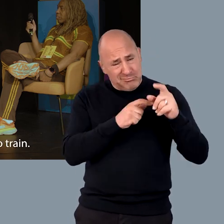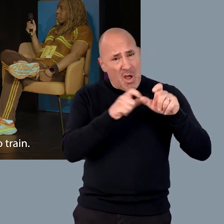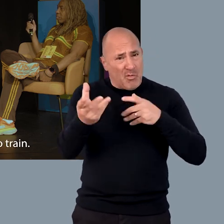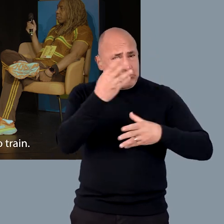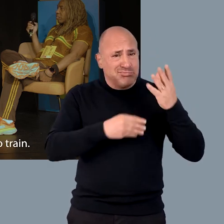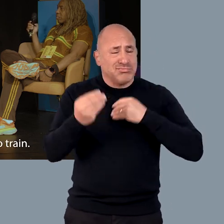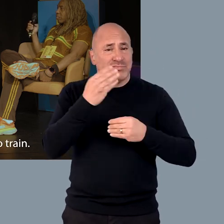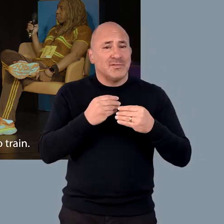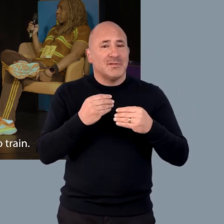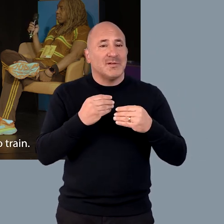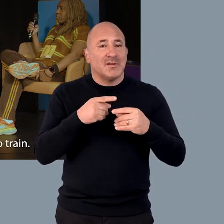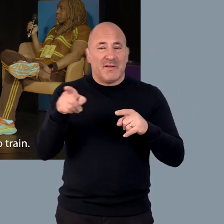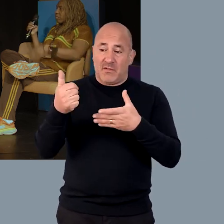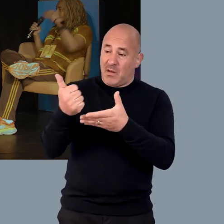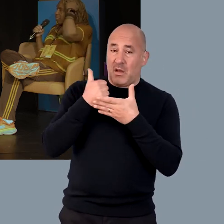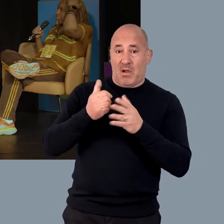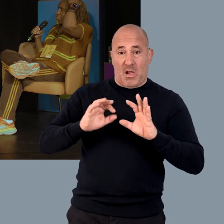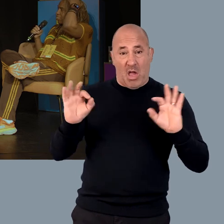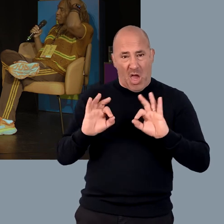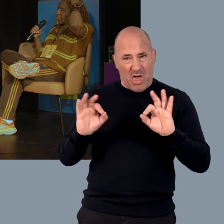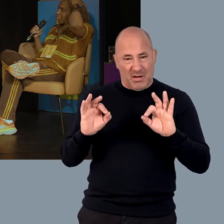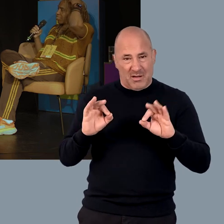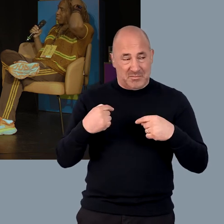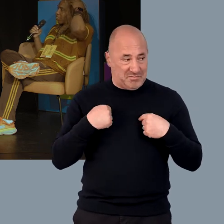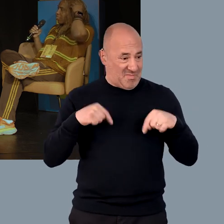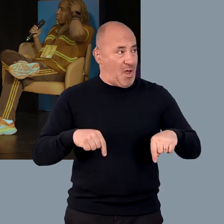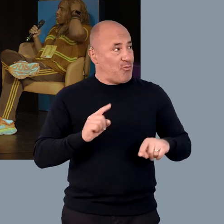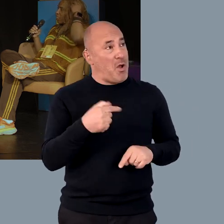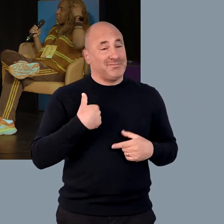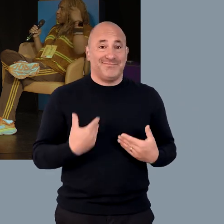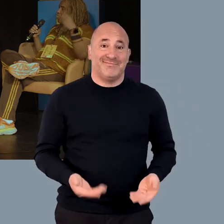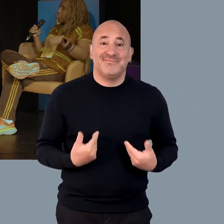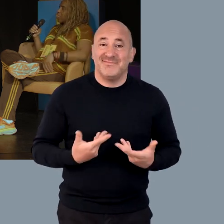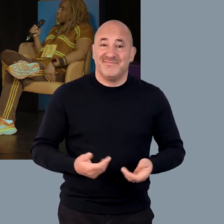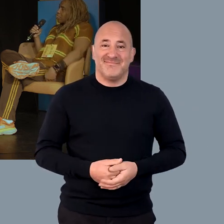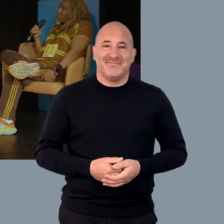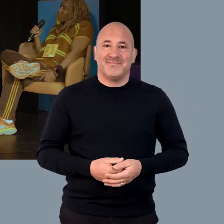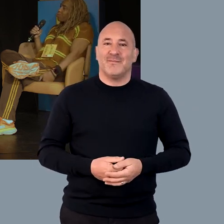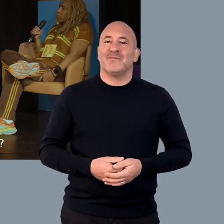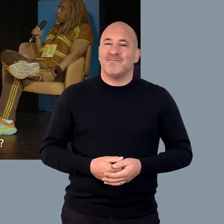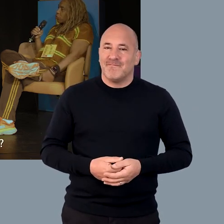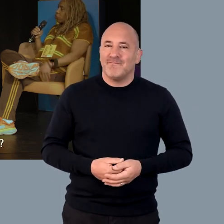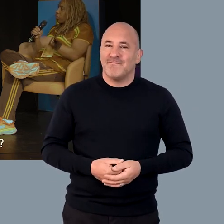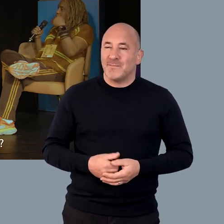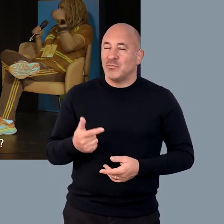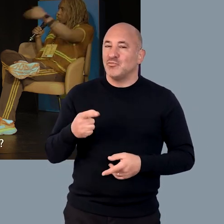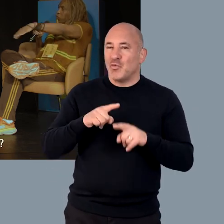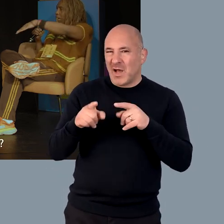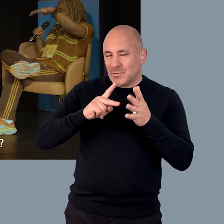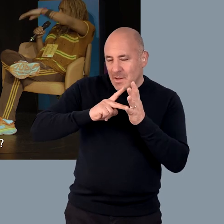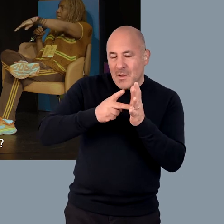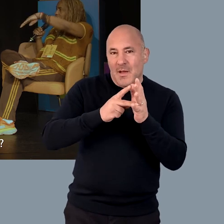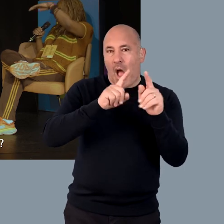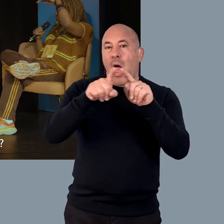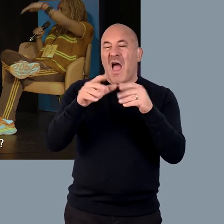come back and continue to train But if I hadn't had that I don't know where I would be now So you're trying to make